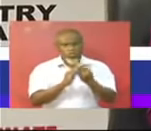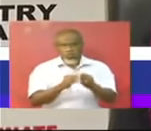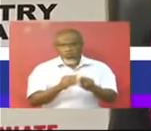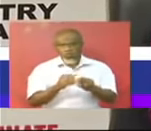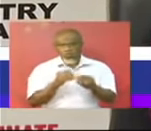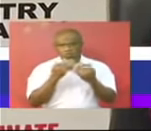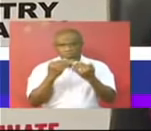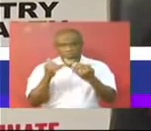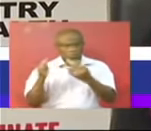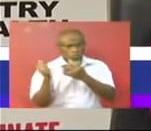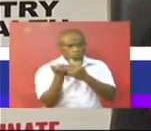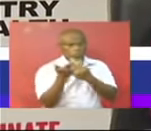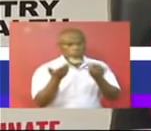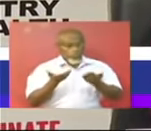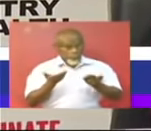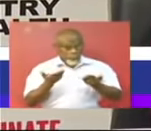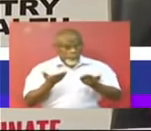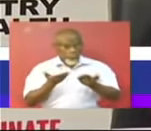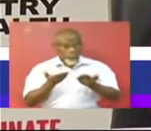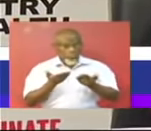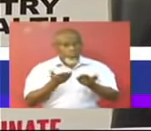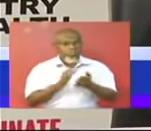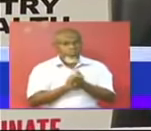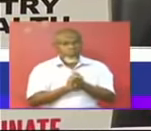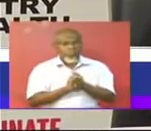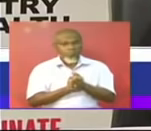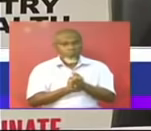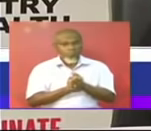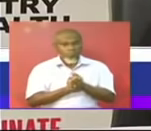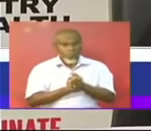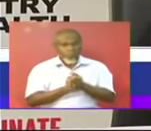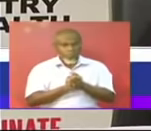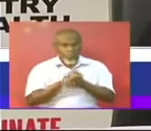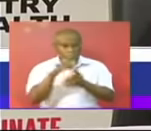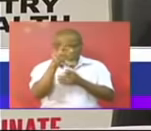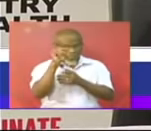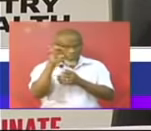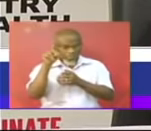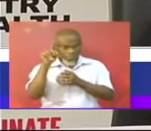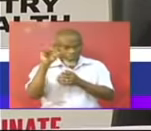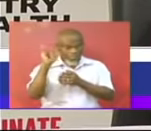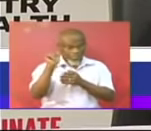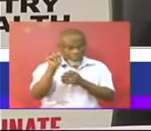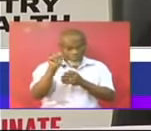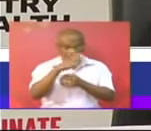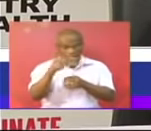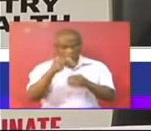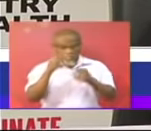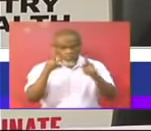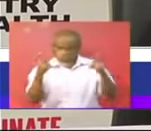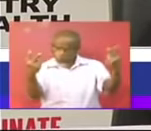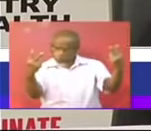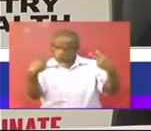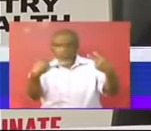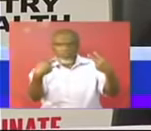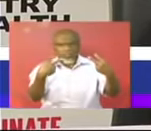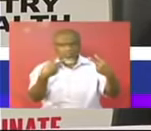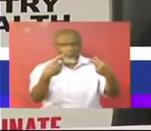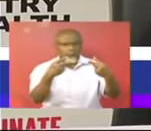in the Epidemiology Division, Ministry of Health, members of the media, and members of the viewing and listening public. Today, I